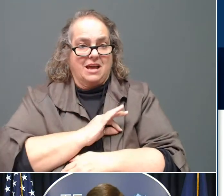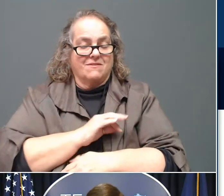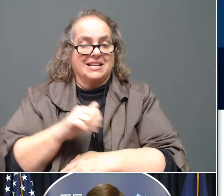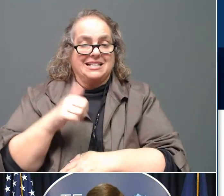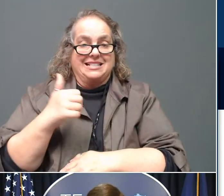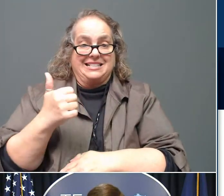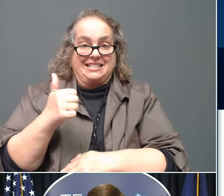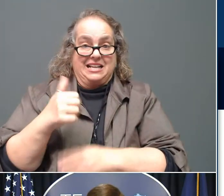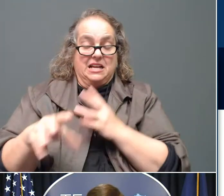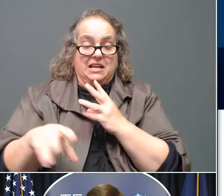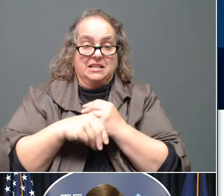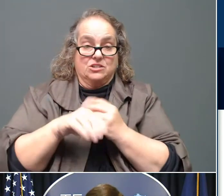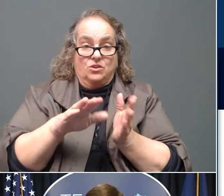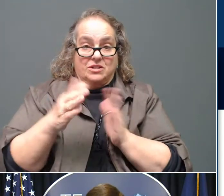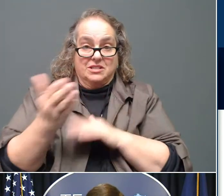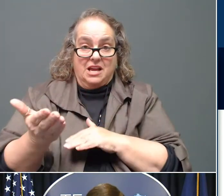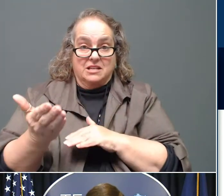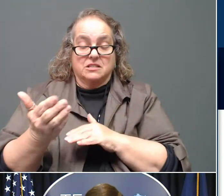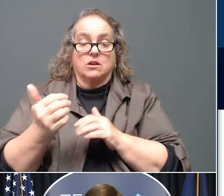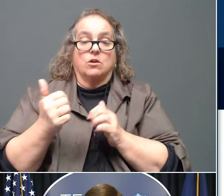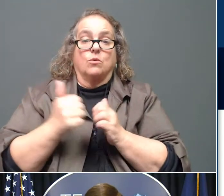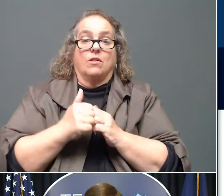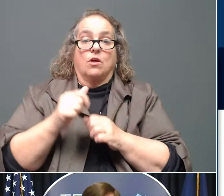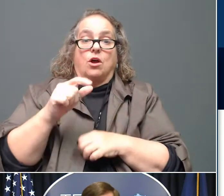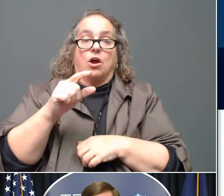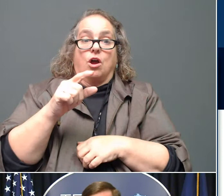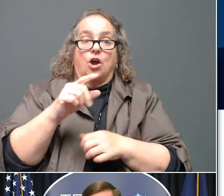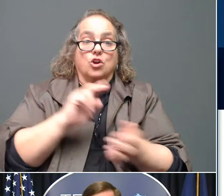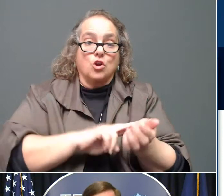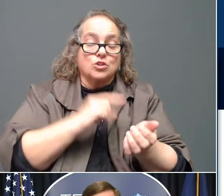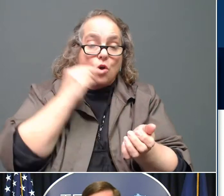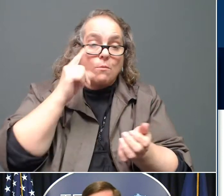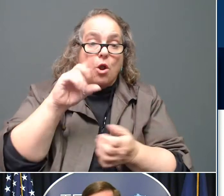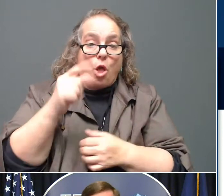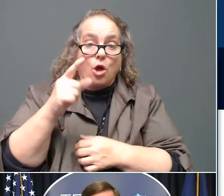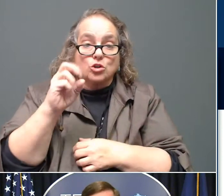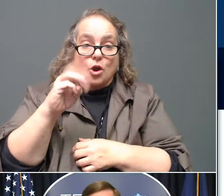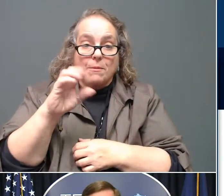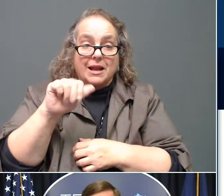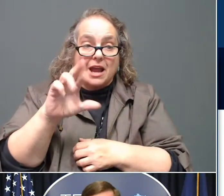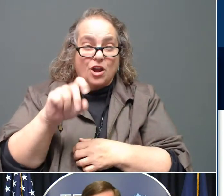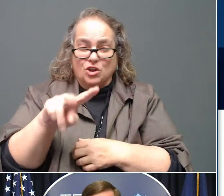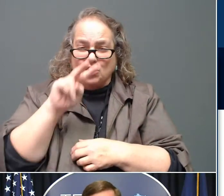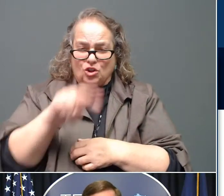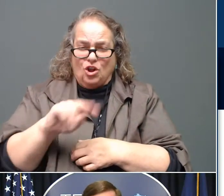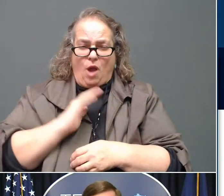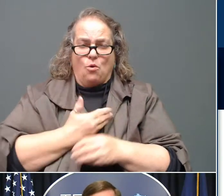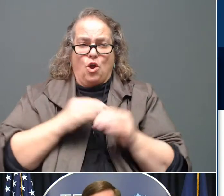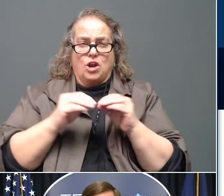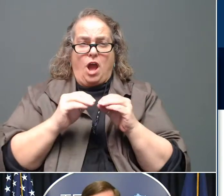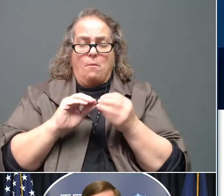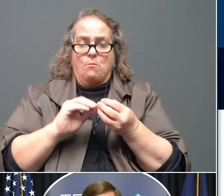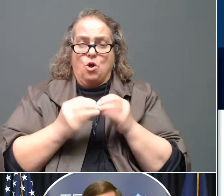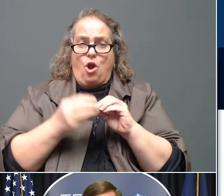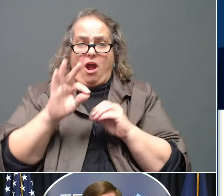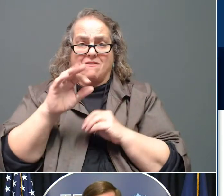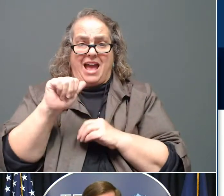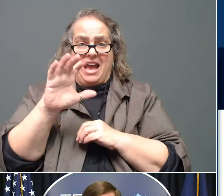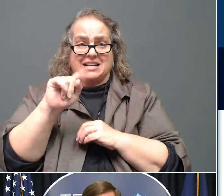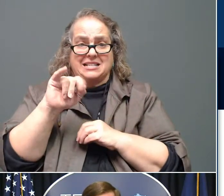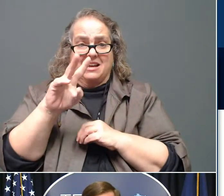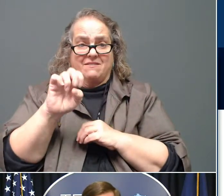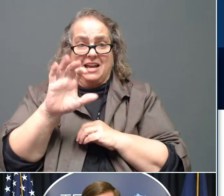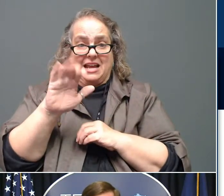deaths attributable to long-term care. But you look at our number of active cases compared to that total, and what we see